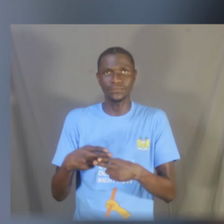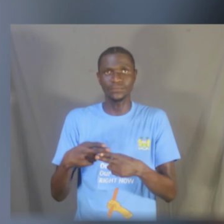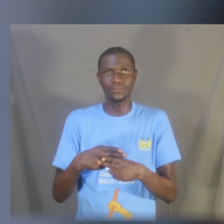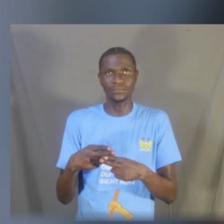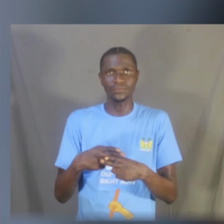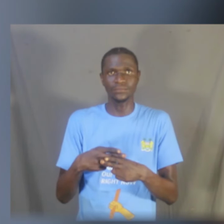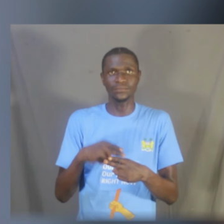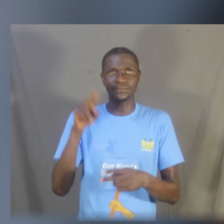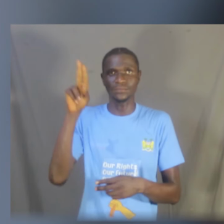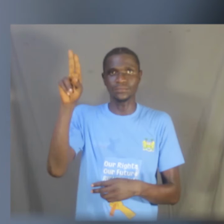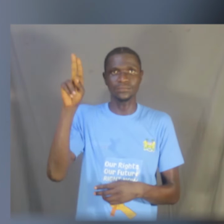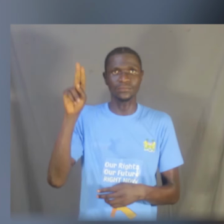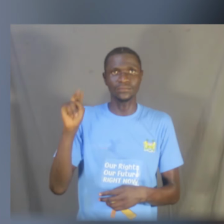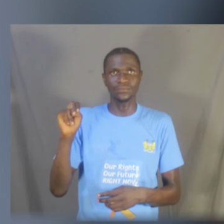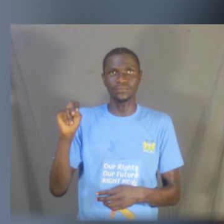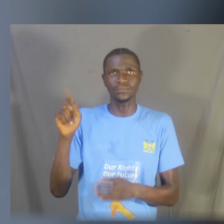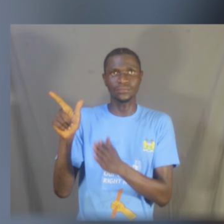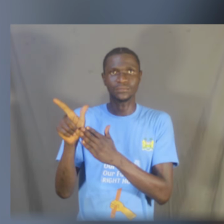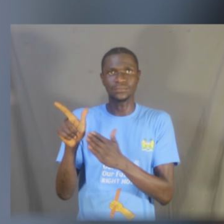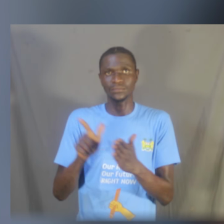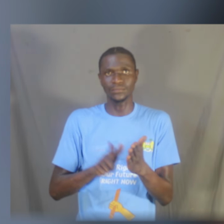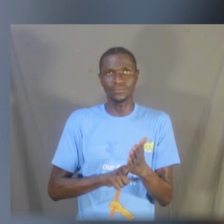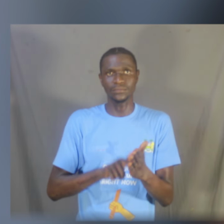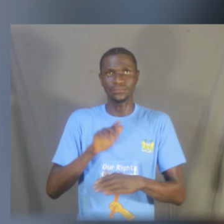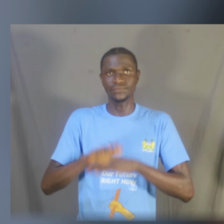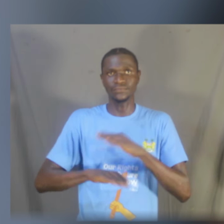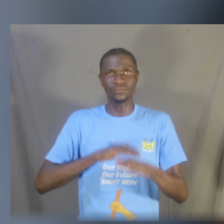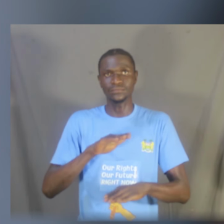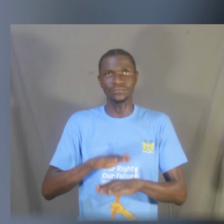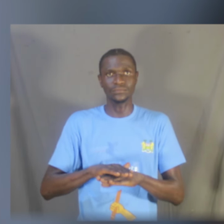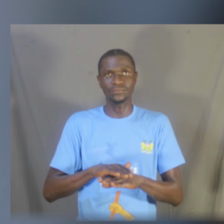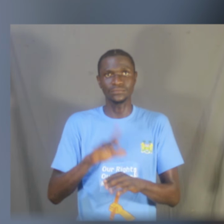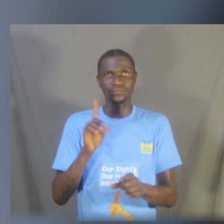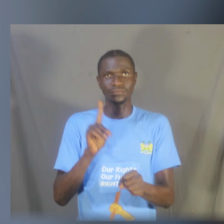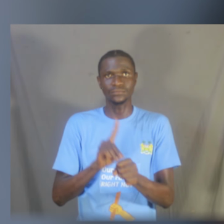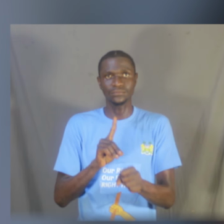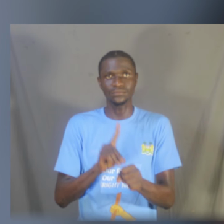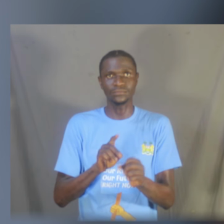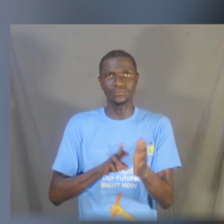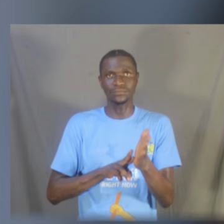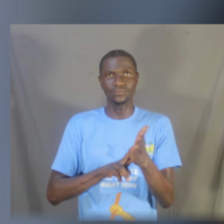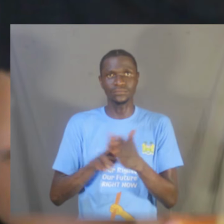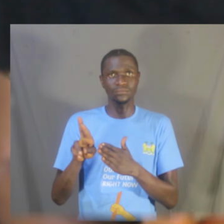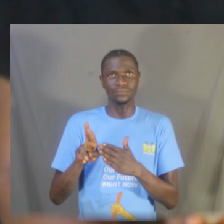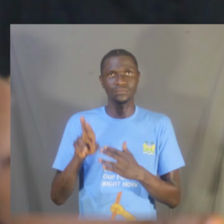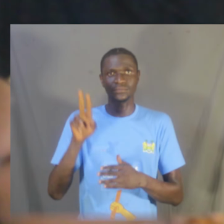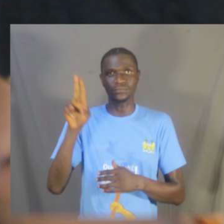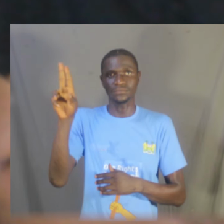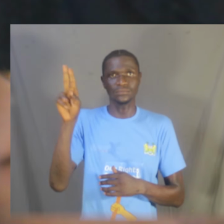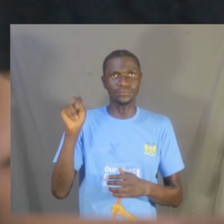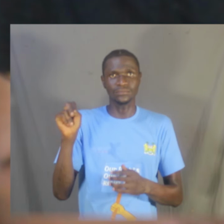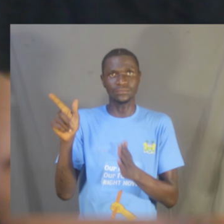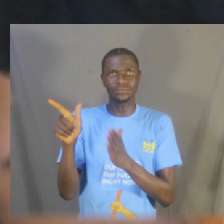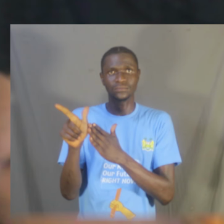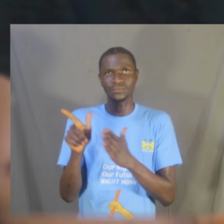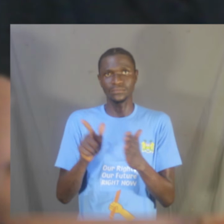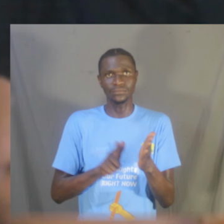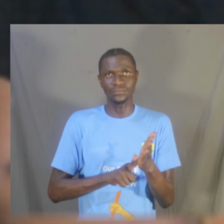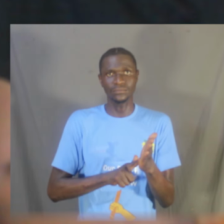This is the summarized version on the United Nations Conventions on the Rights of Persons with Disability. The United